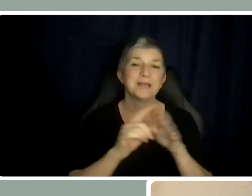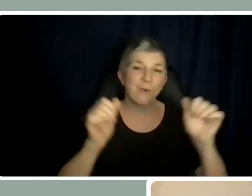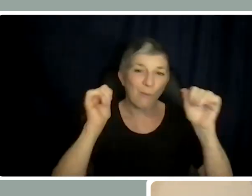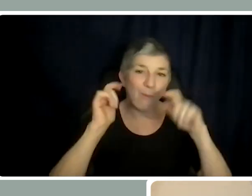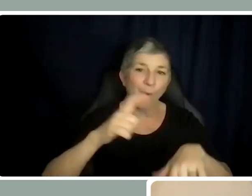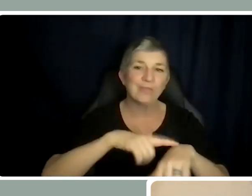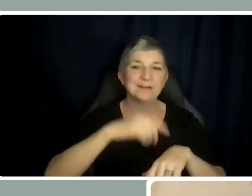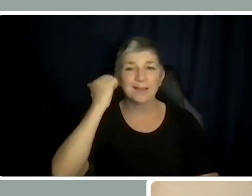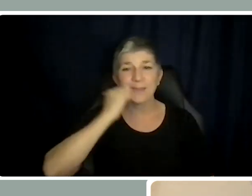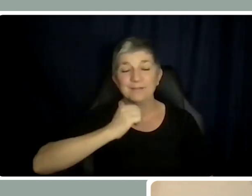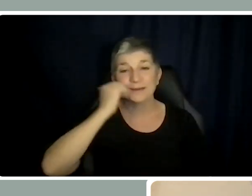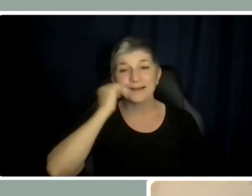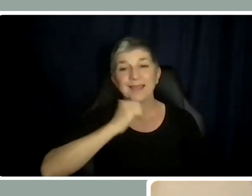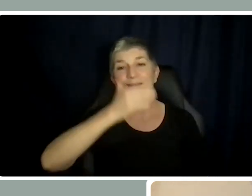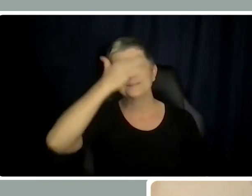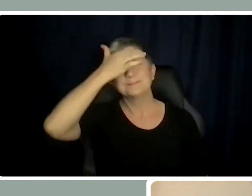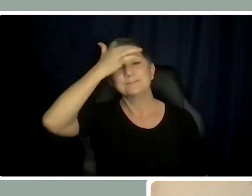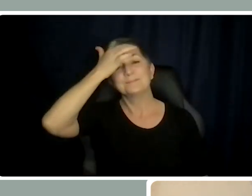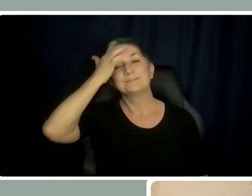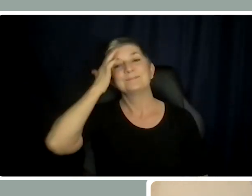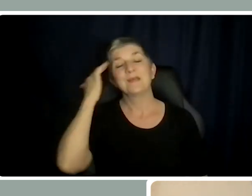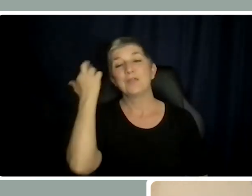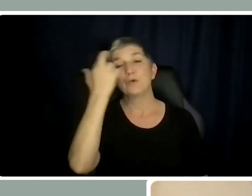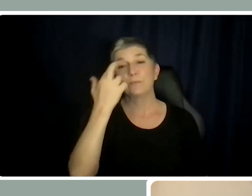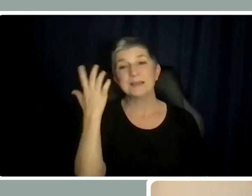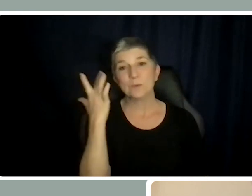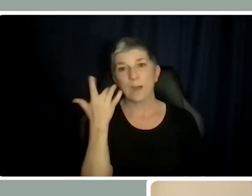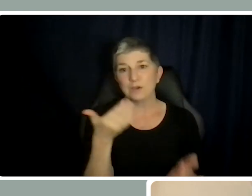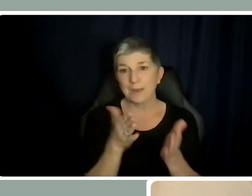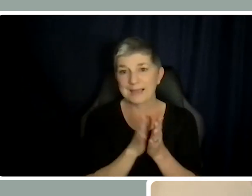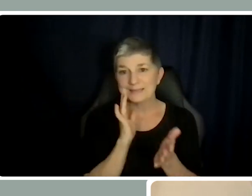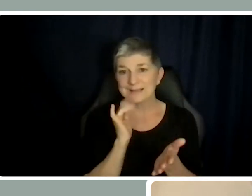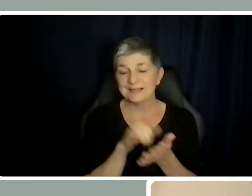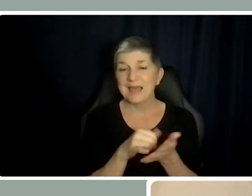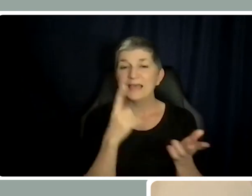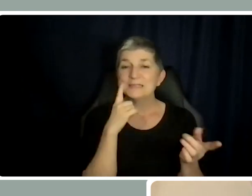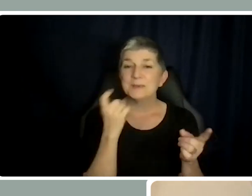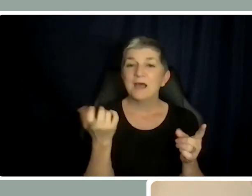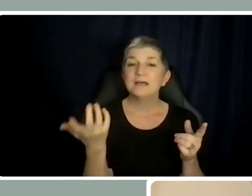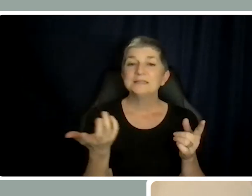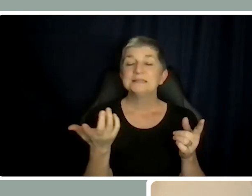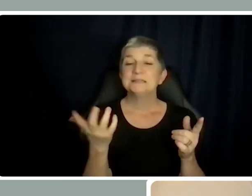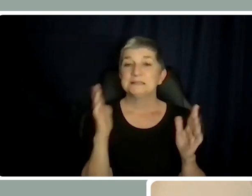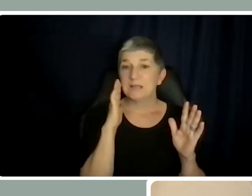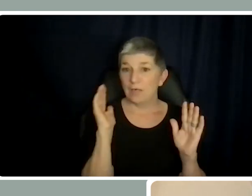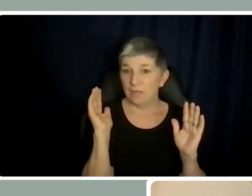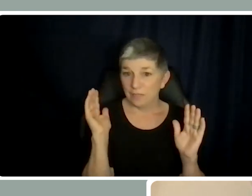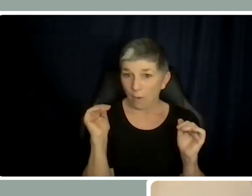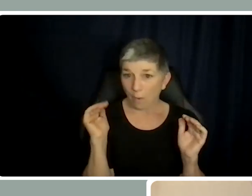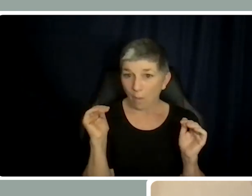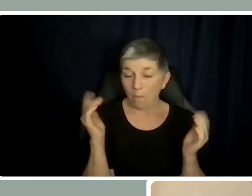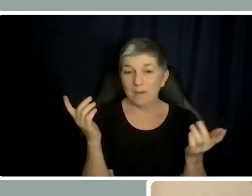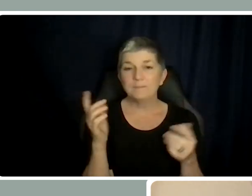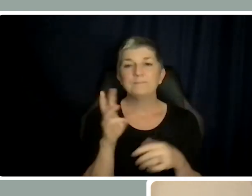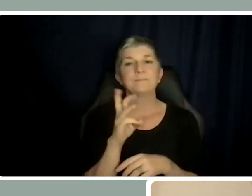time, every day. The reason that you're asking that question is because the hope would be, well, if I